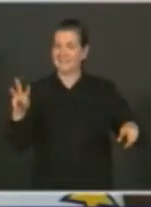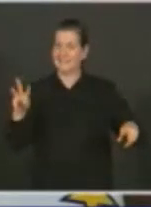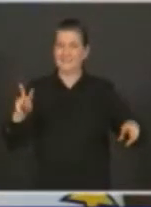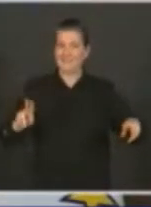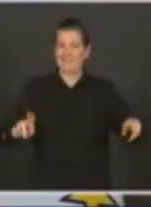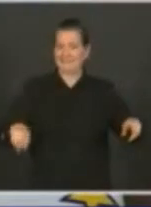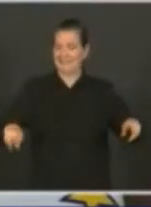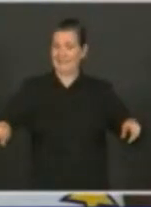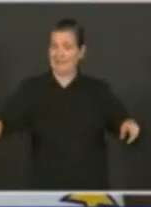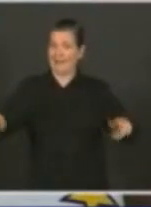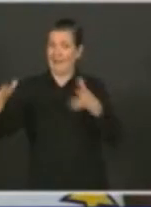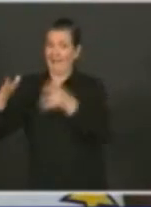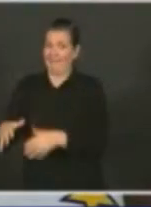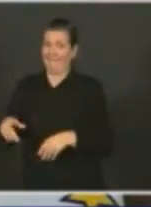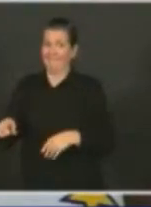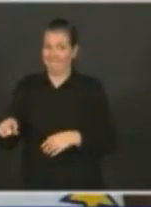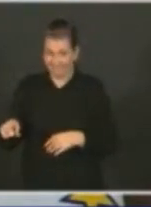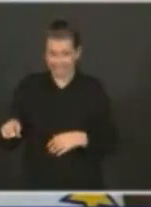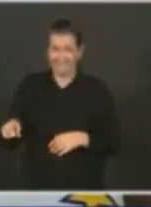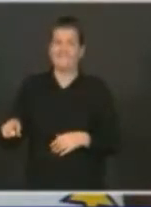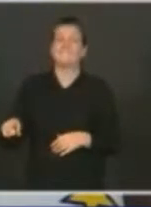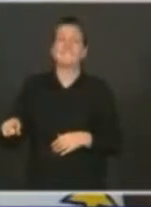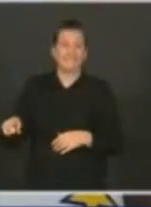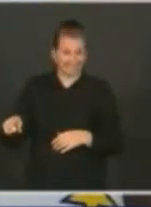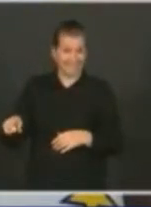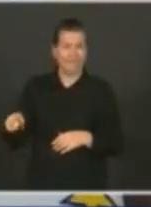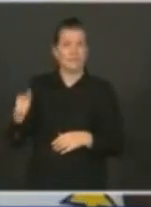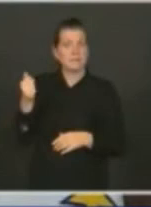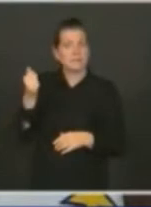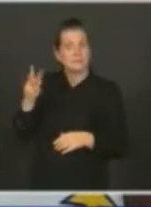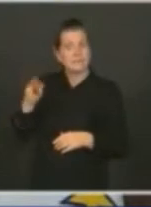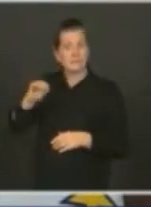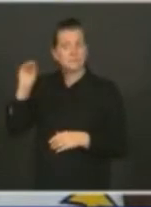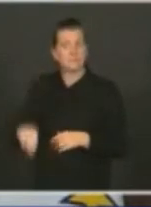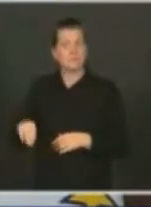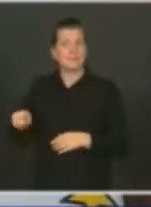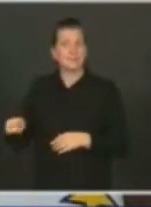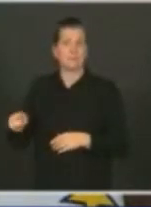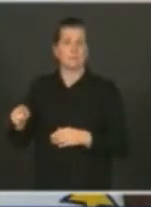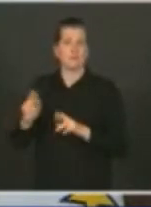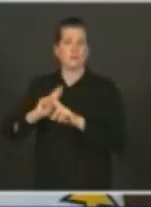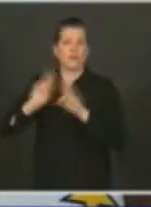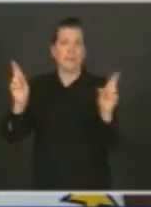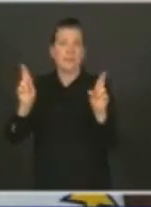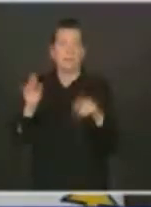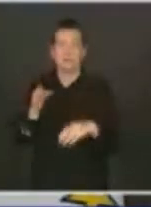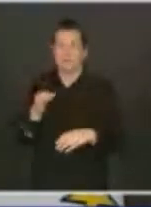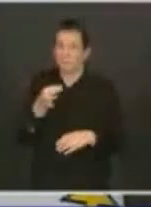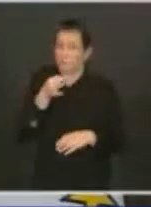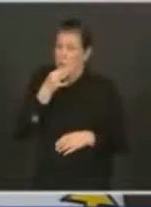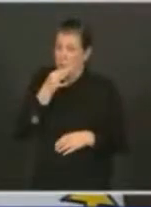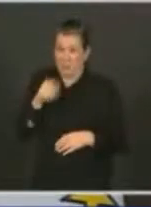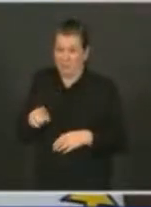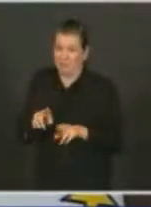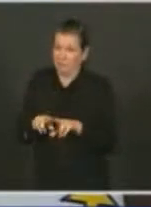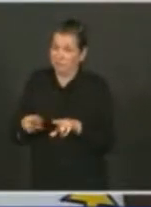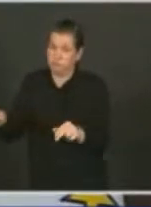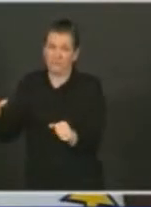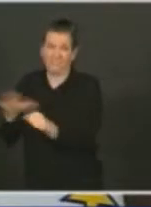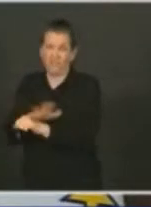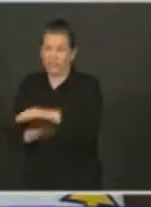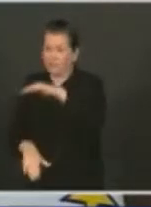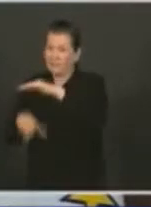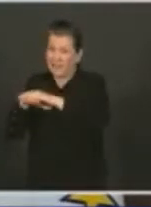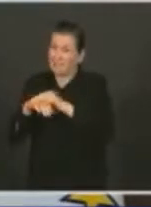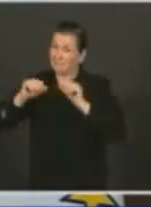are available. At the rate we're currently seeing cases increase, those beds will all be filled in about a week.